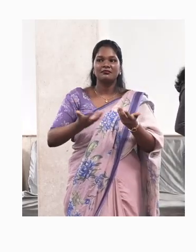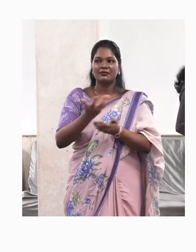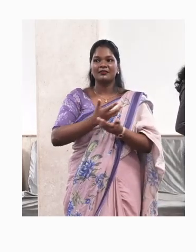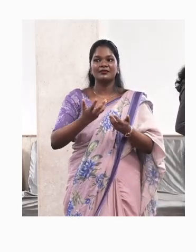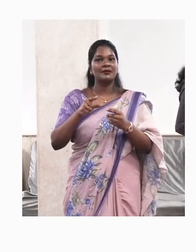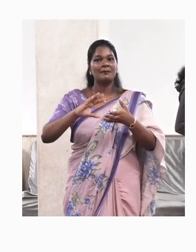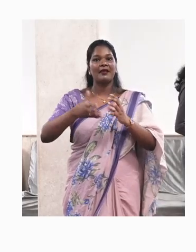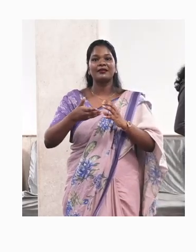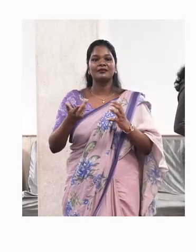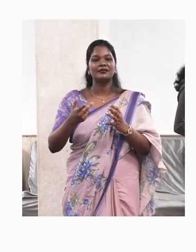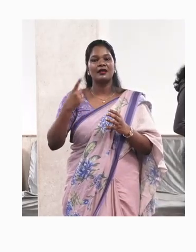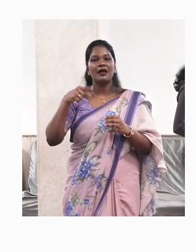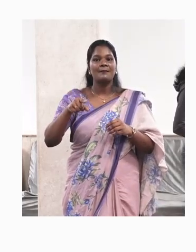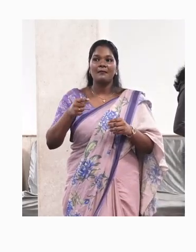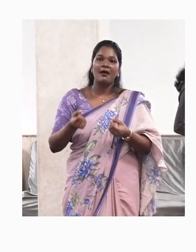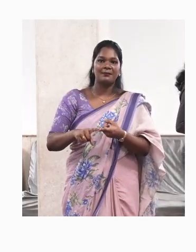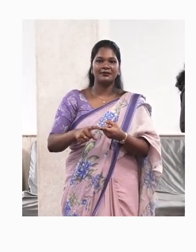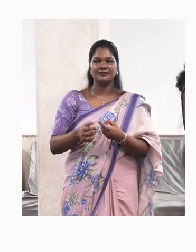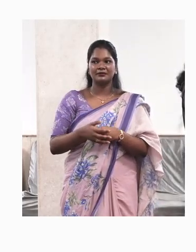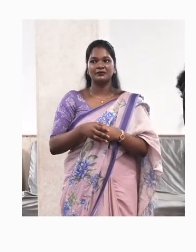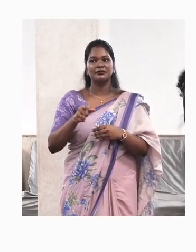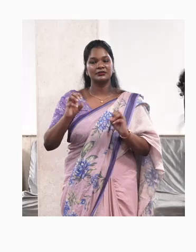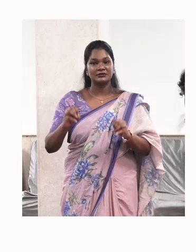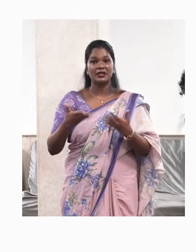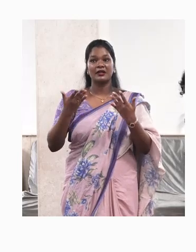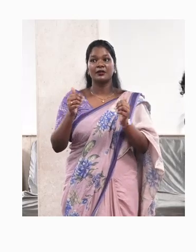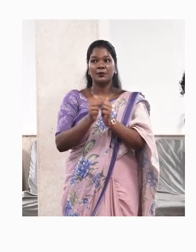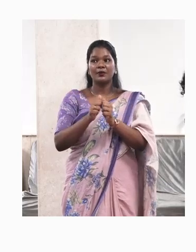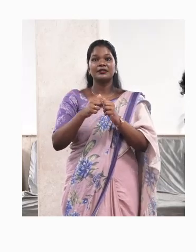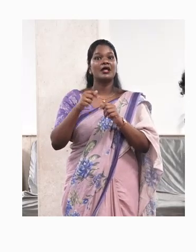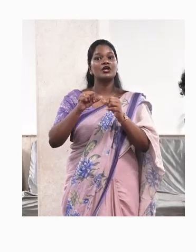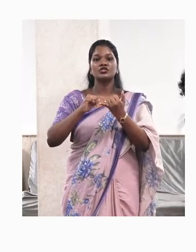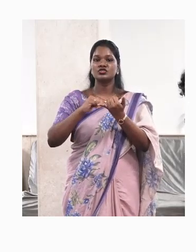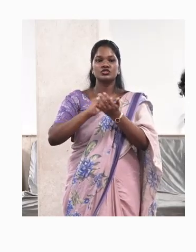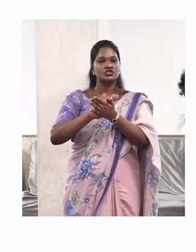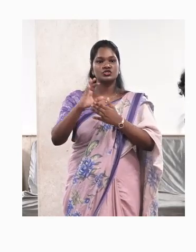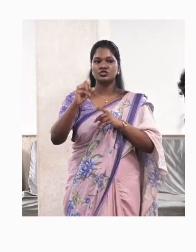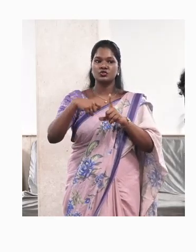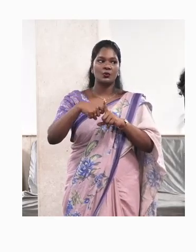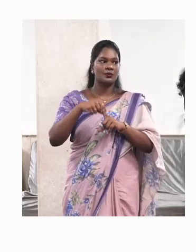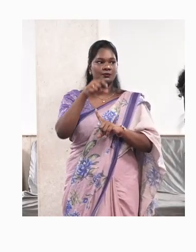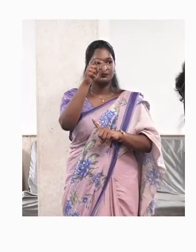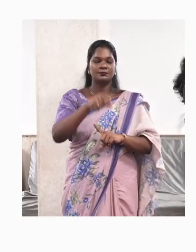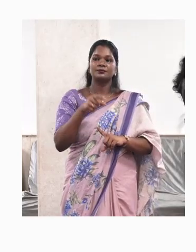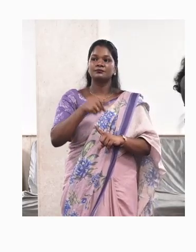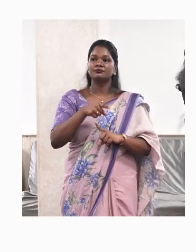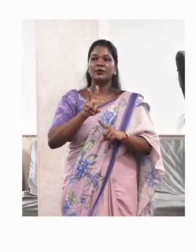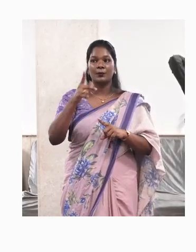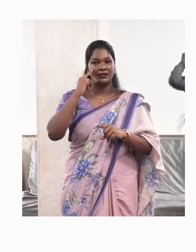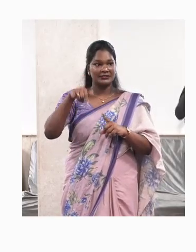that's made this happen, starting with Ashok sir, Viji,